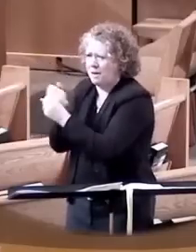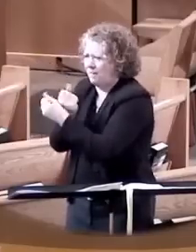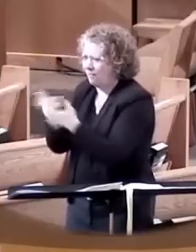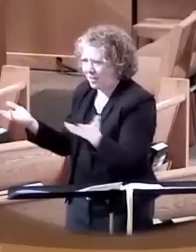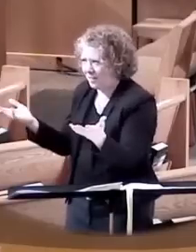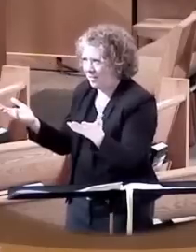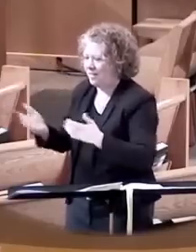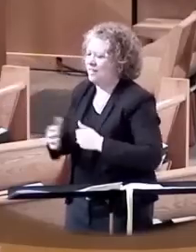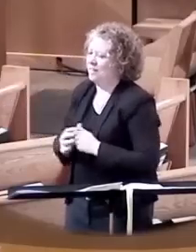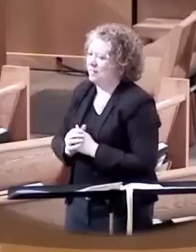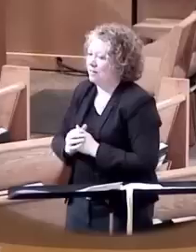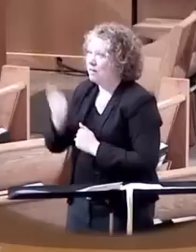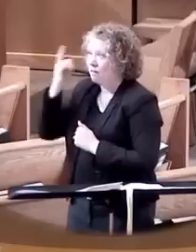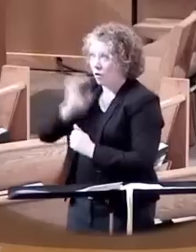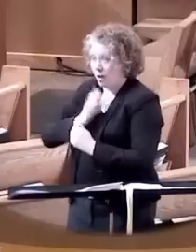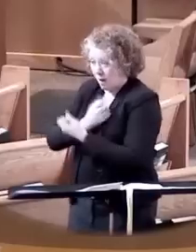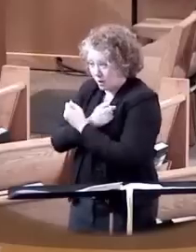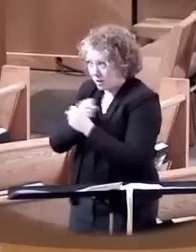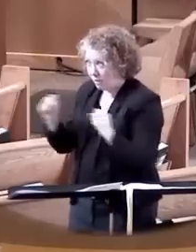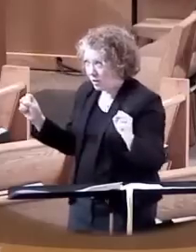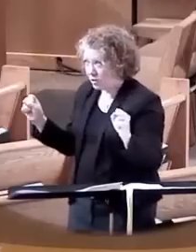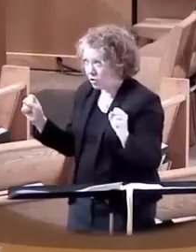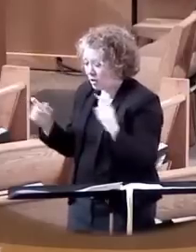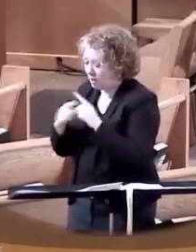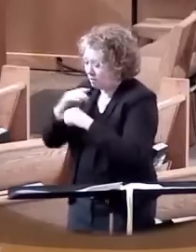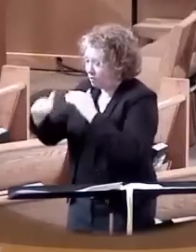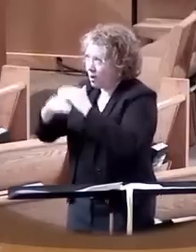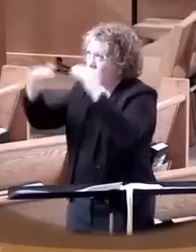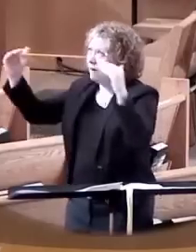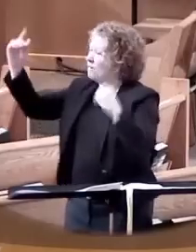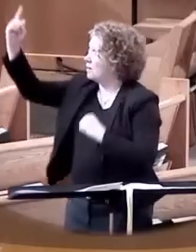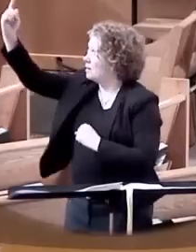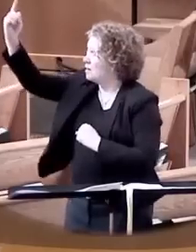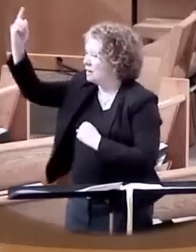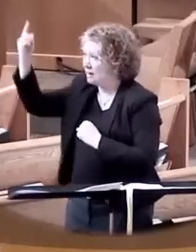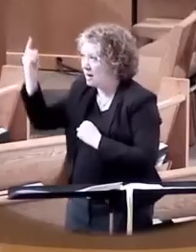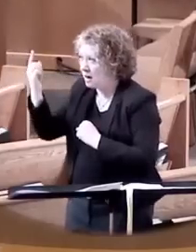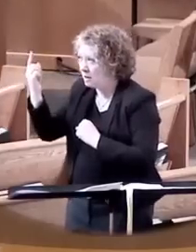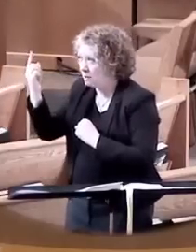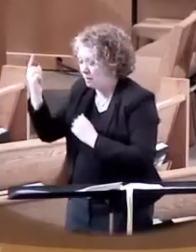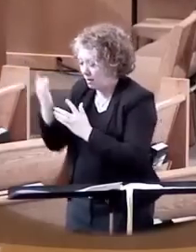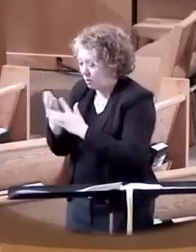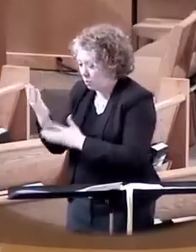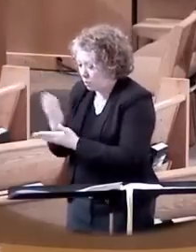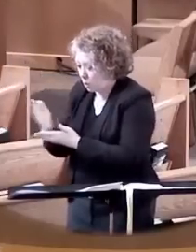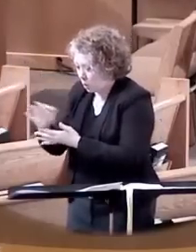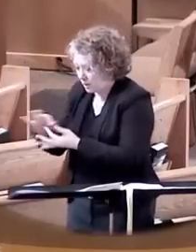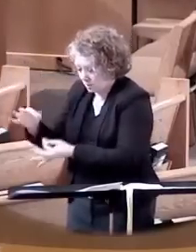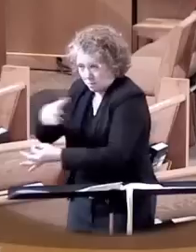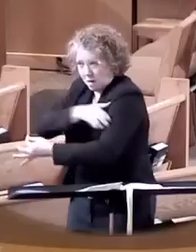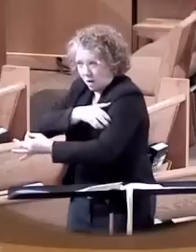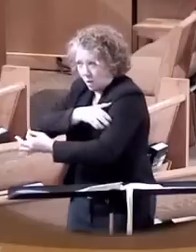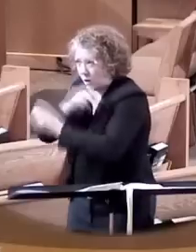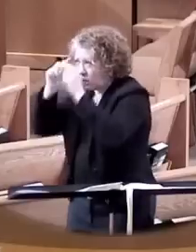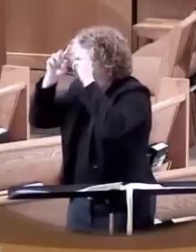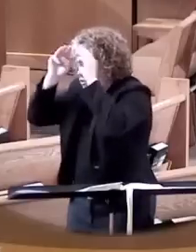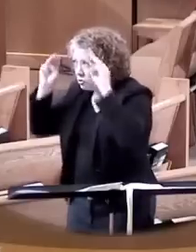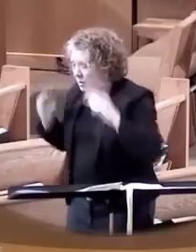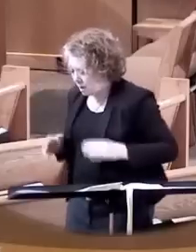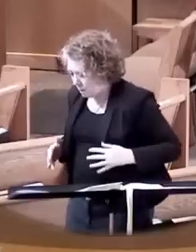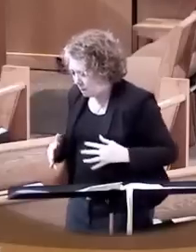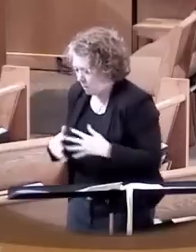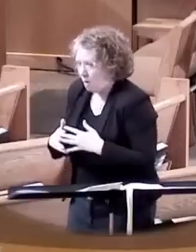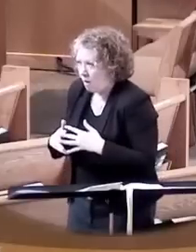things were made. For us men and for our salvation, he came down from heaven, and by the Holy